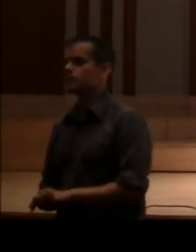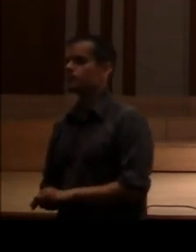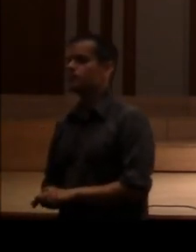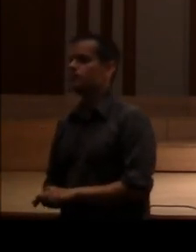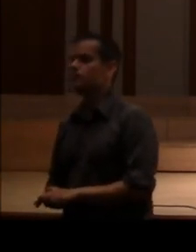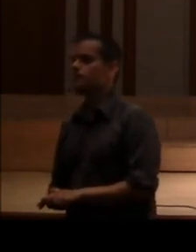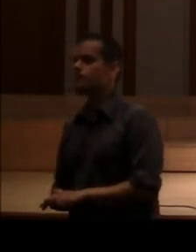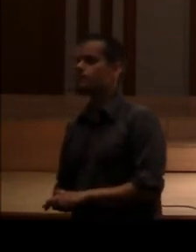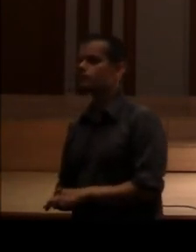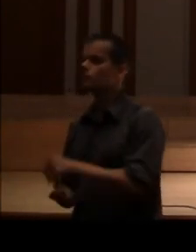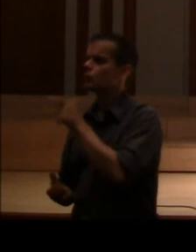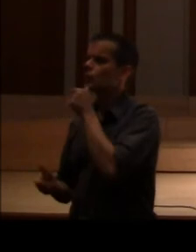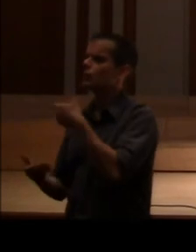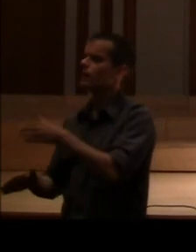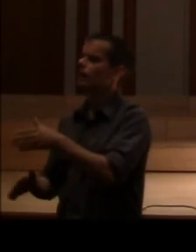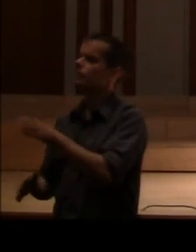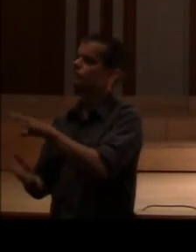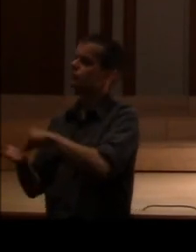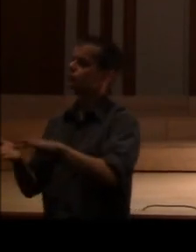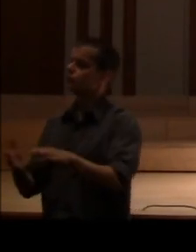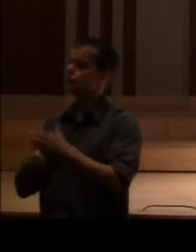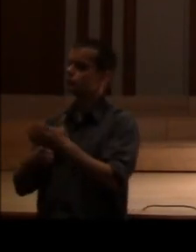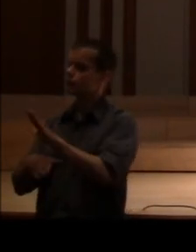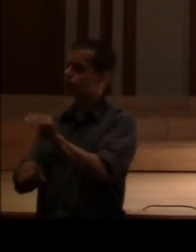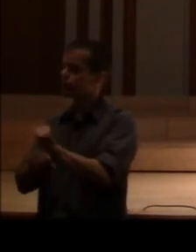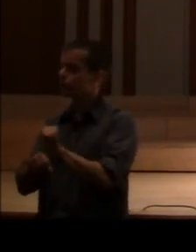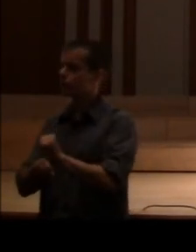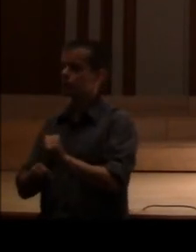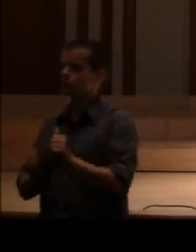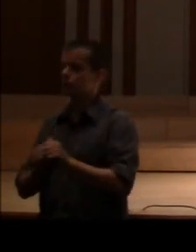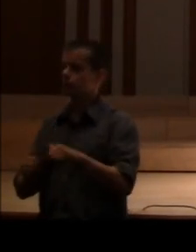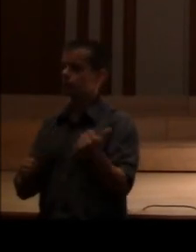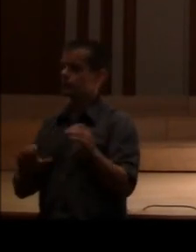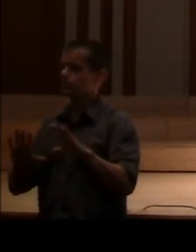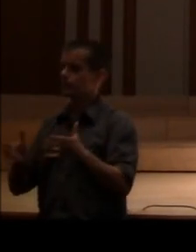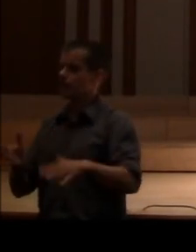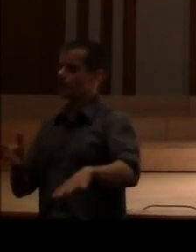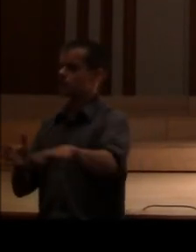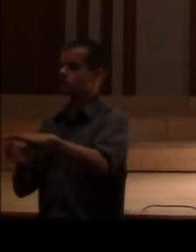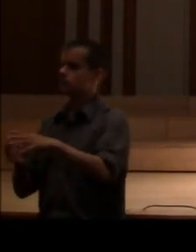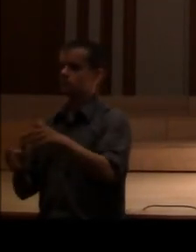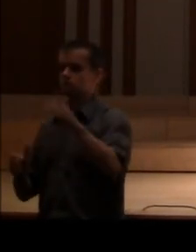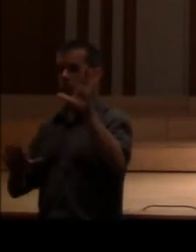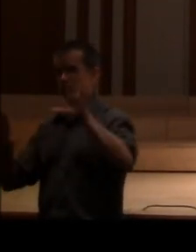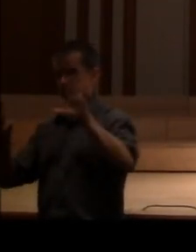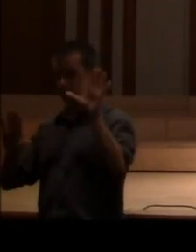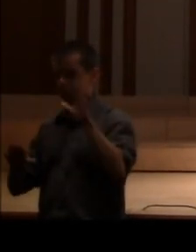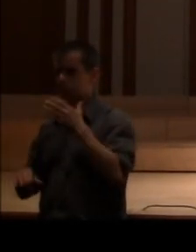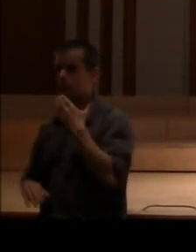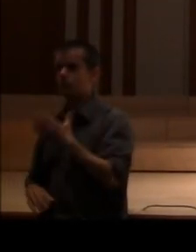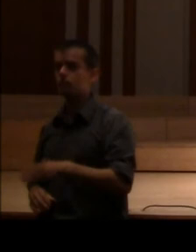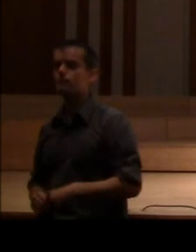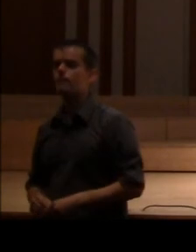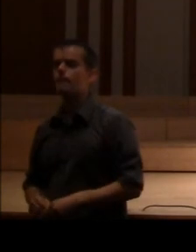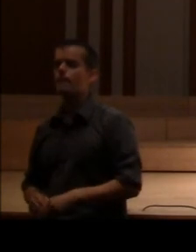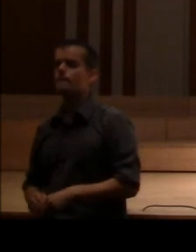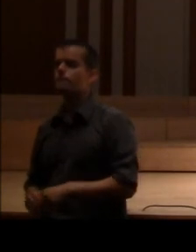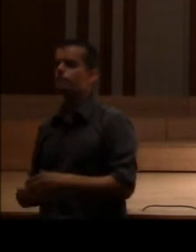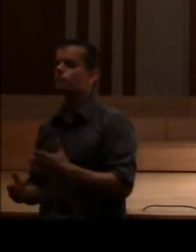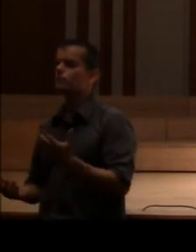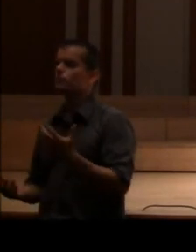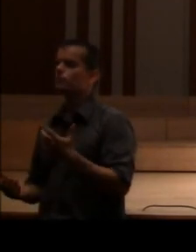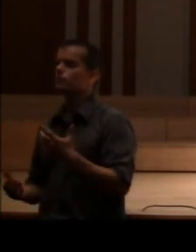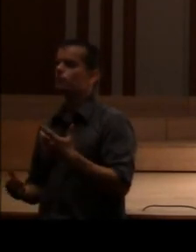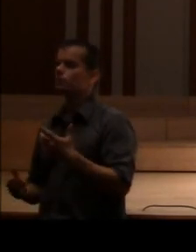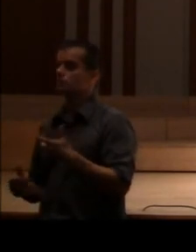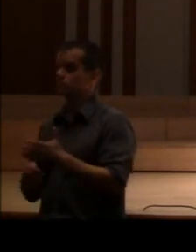to share their work or give regular opportunities for students to share their work with their class? Seeing a lot of raised hands, great. What about with the